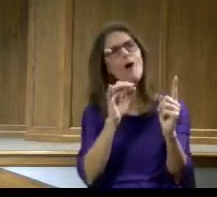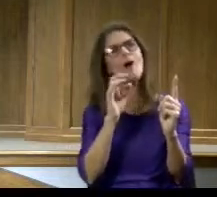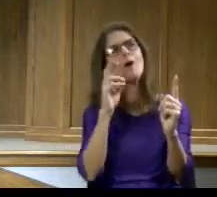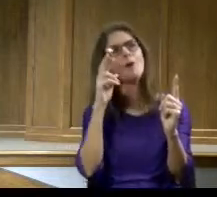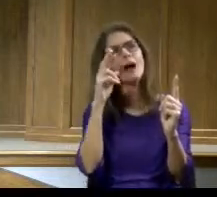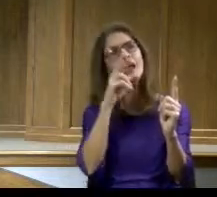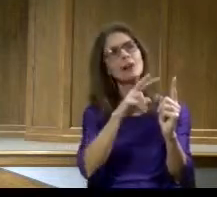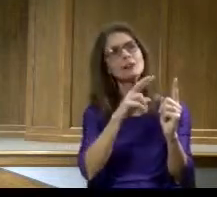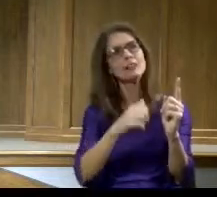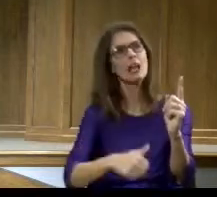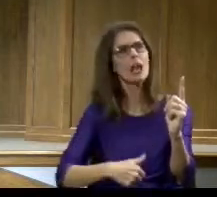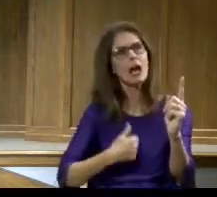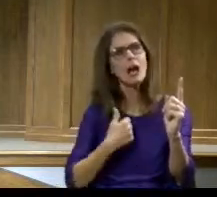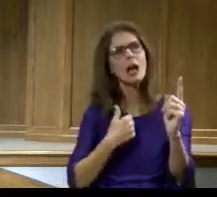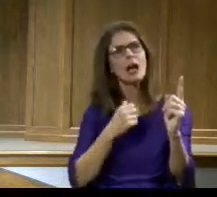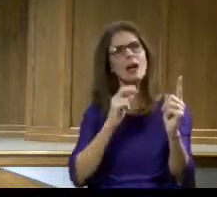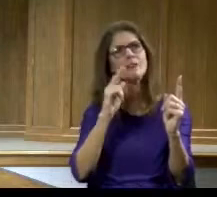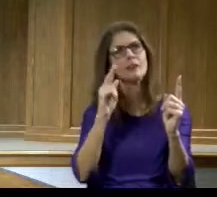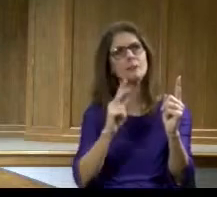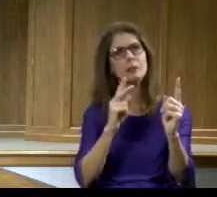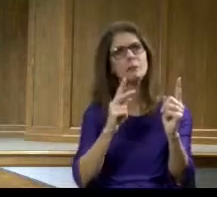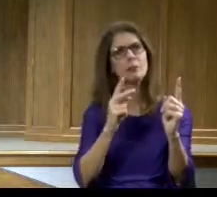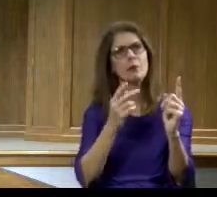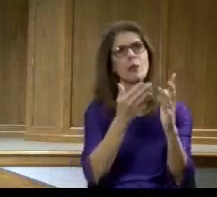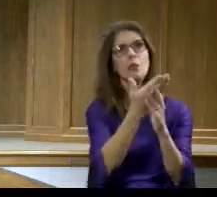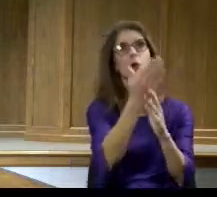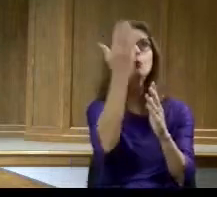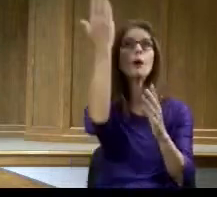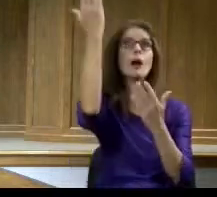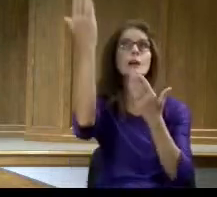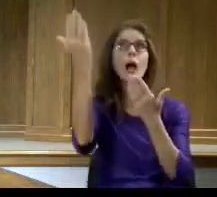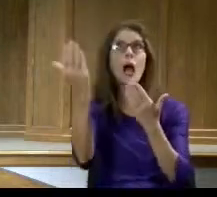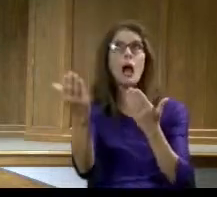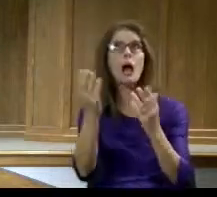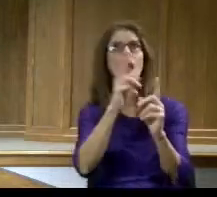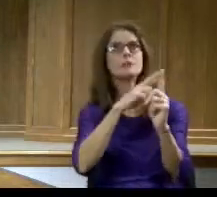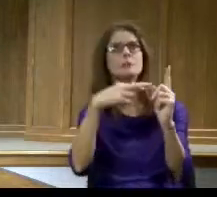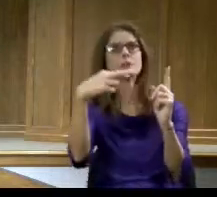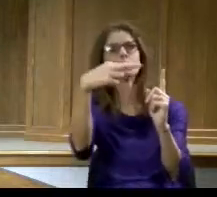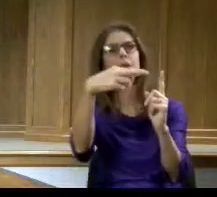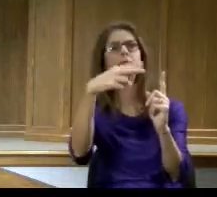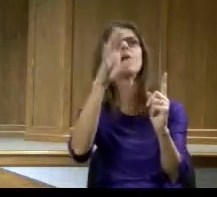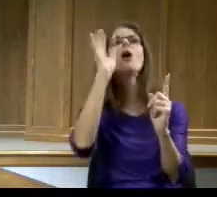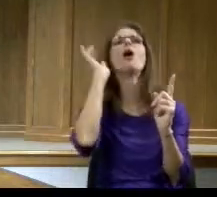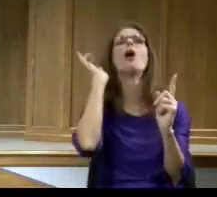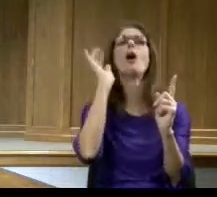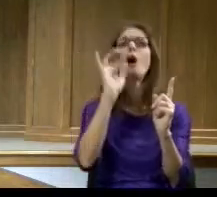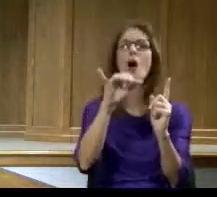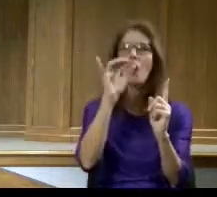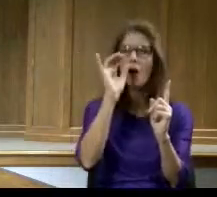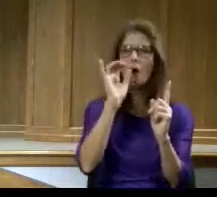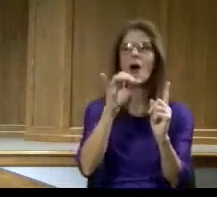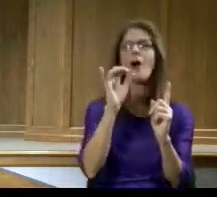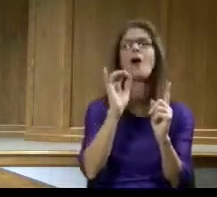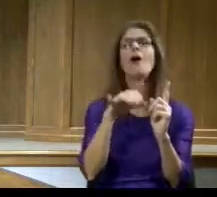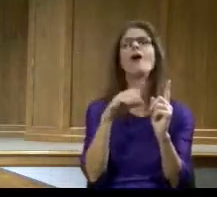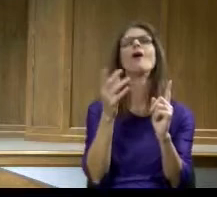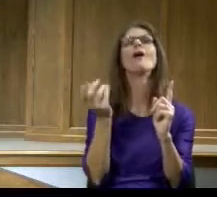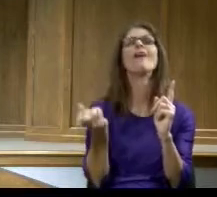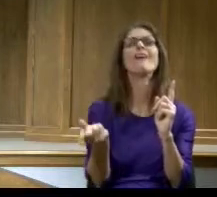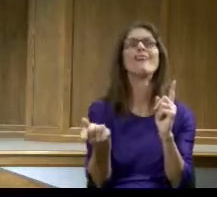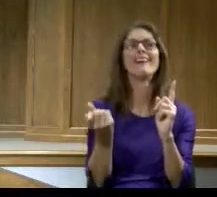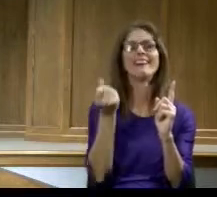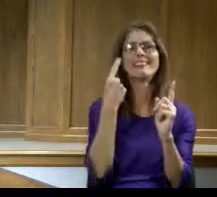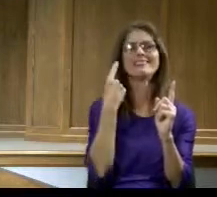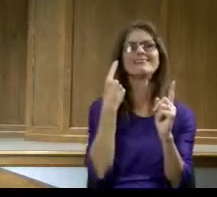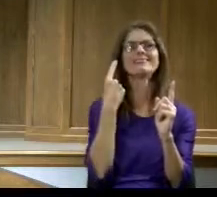the eyes of God, from the perspective of God, then I understood. I understood that I needed